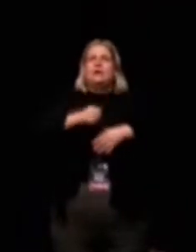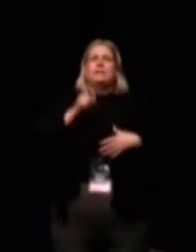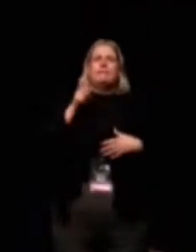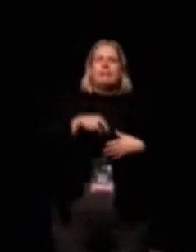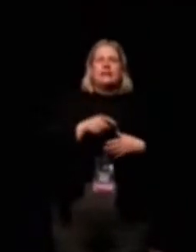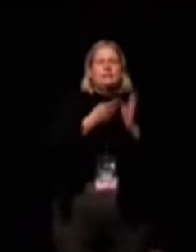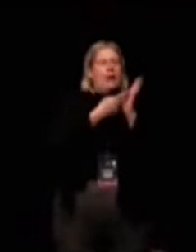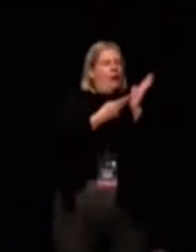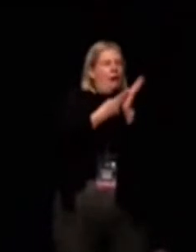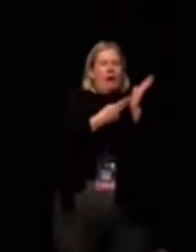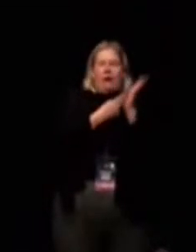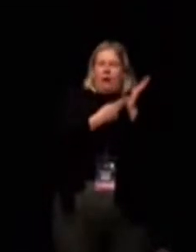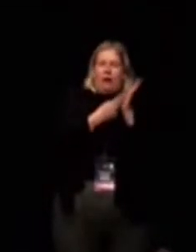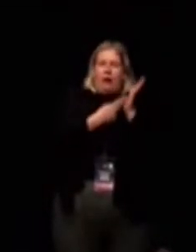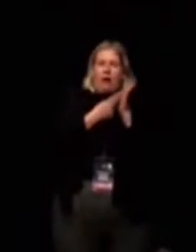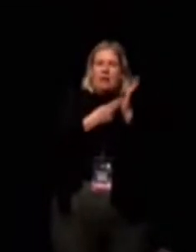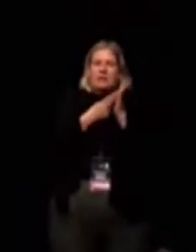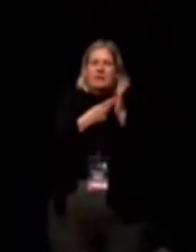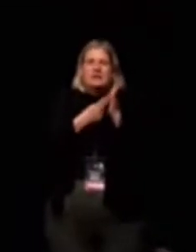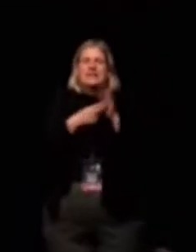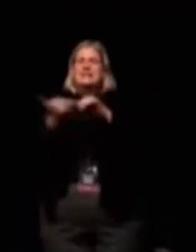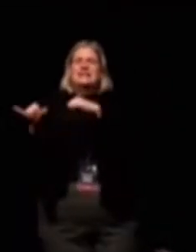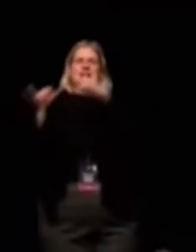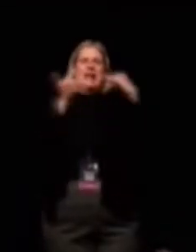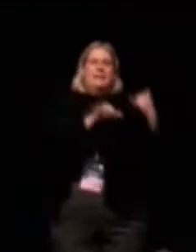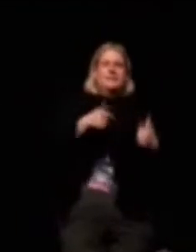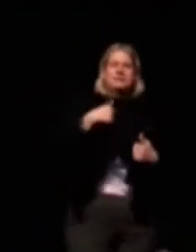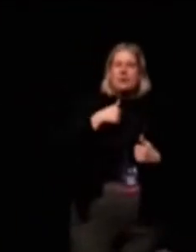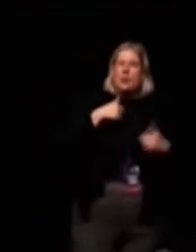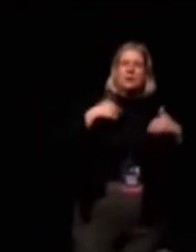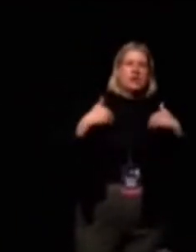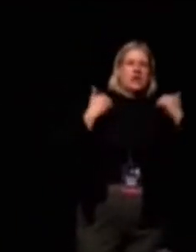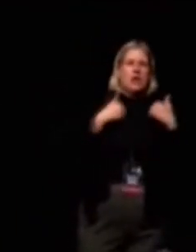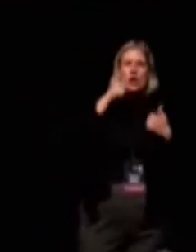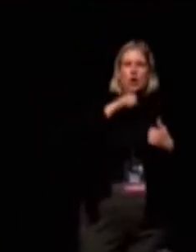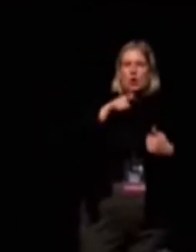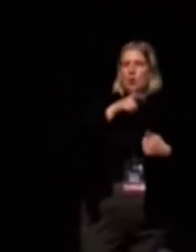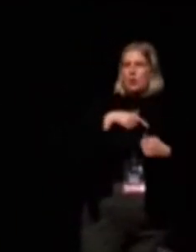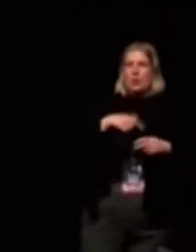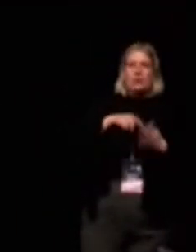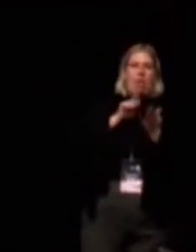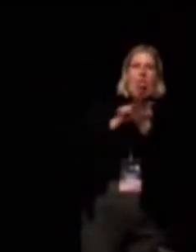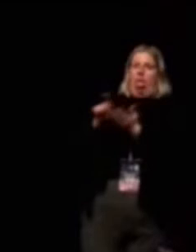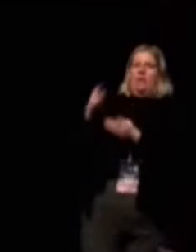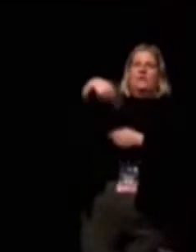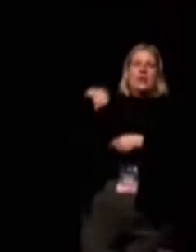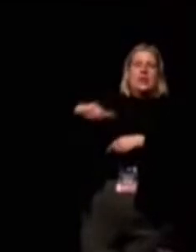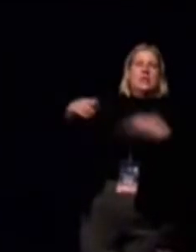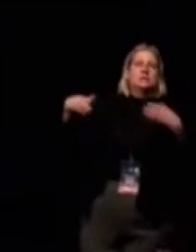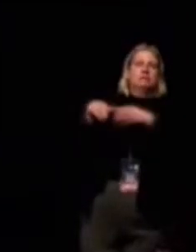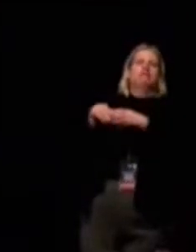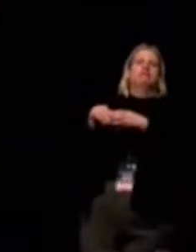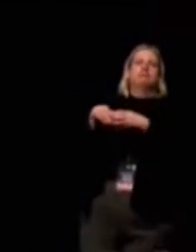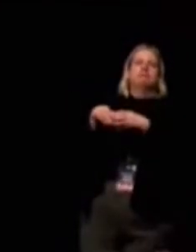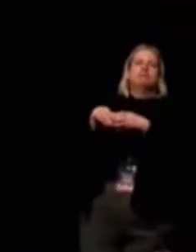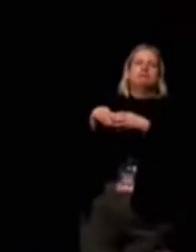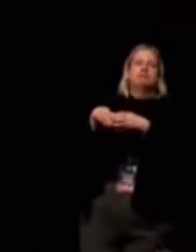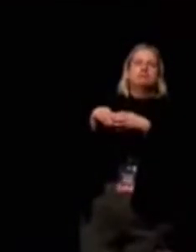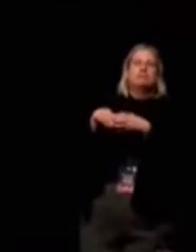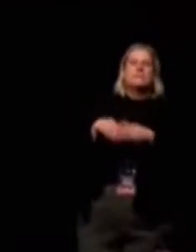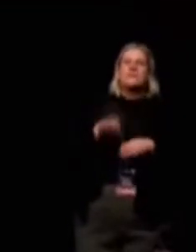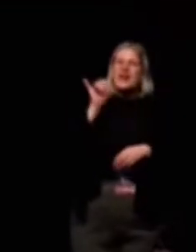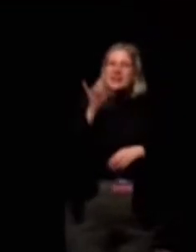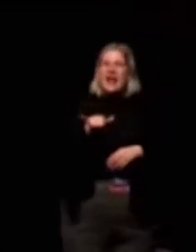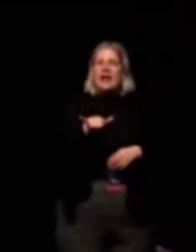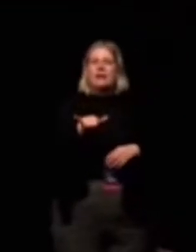true as they have since I was a teenager when I fell in love with this party. The hope and promise that's embodied in this party. And that is